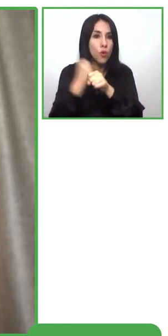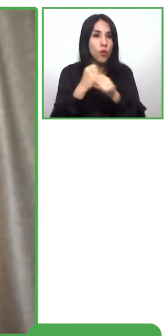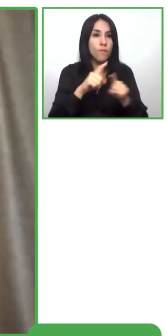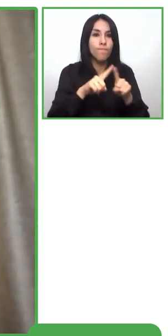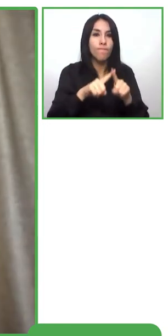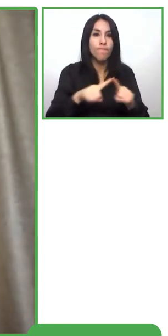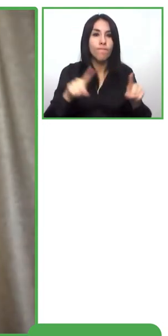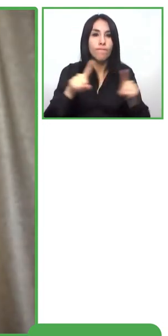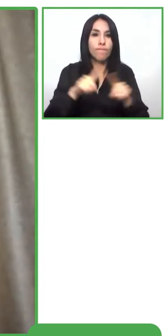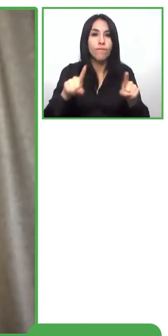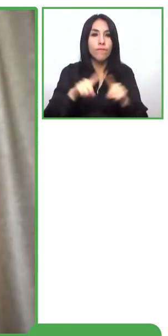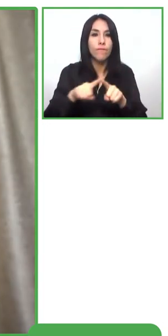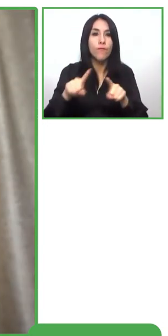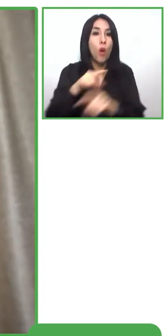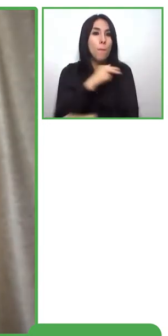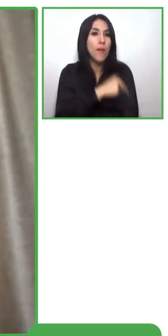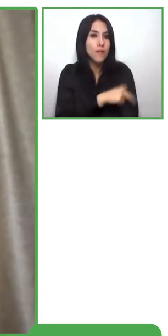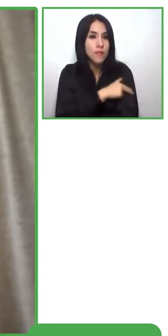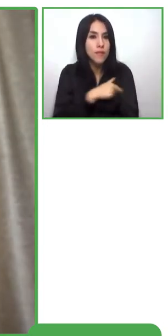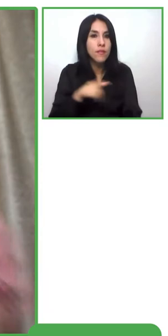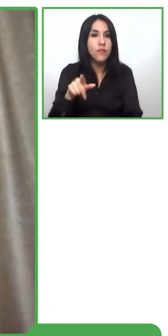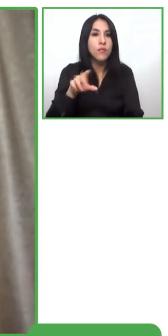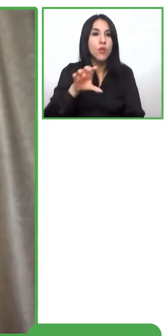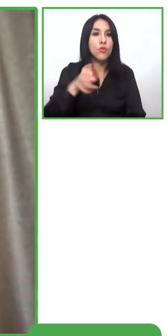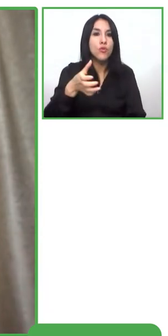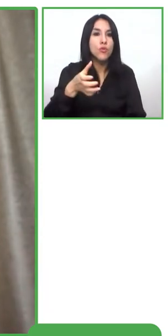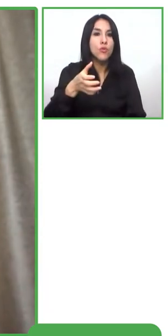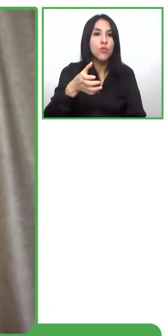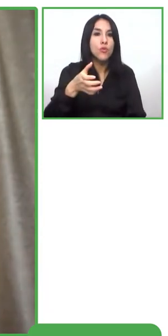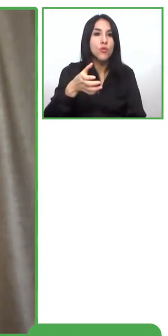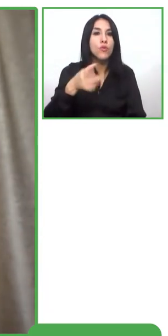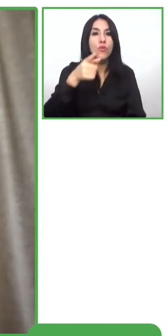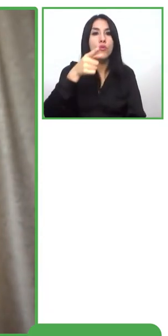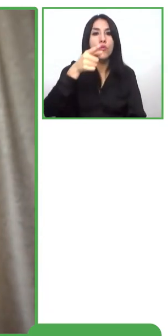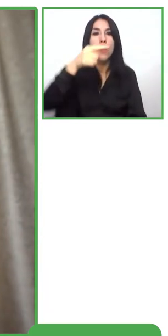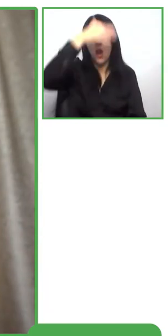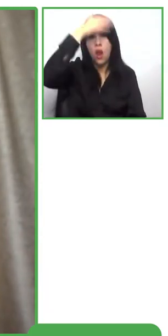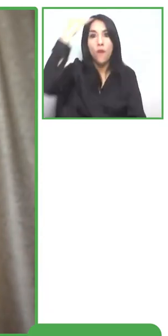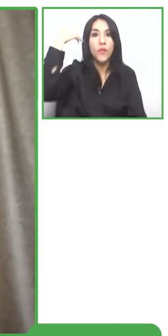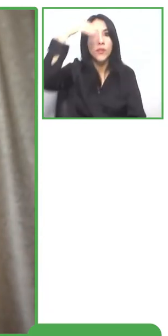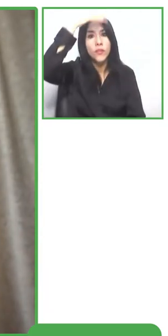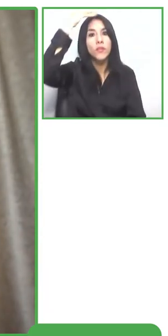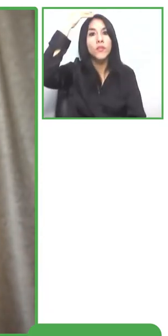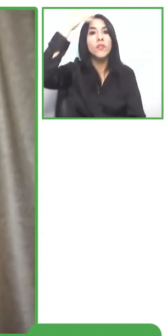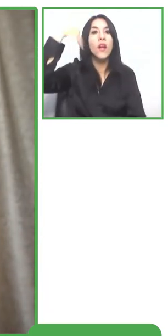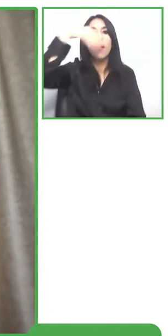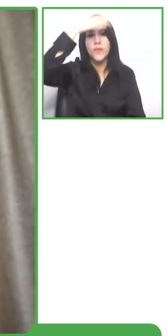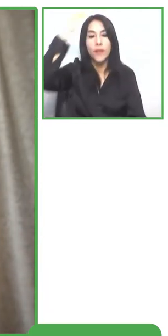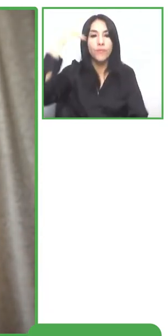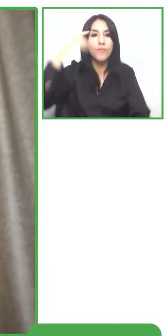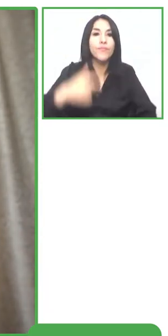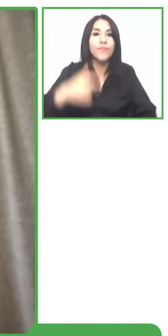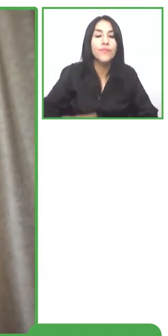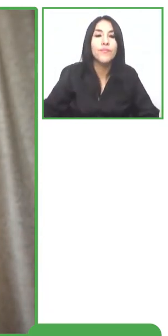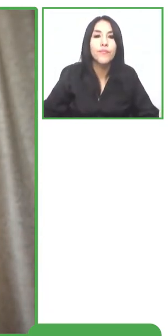and Pakistan during his period as refugee. In 1992, after going back to Afghanistan,